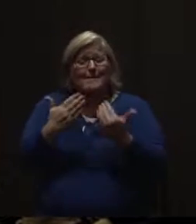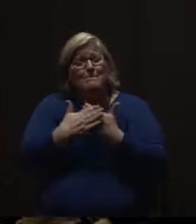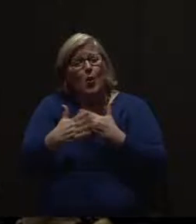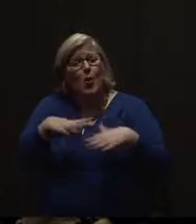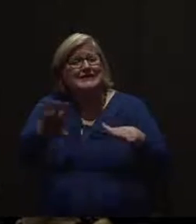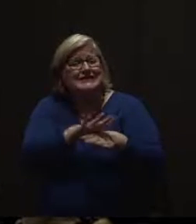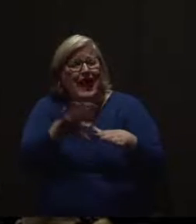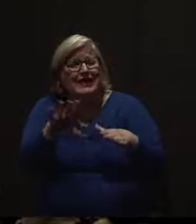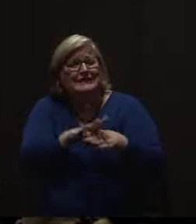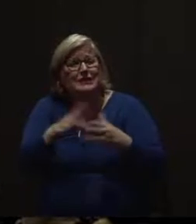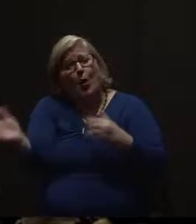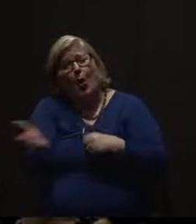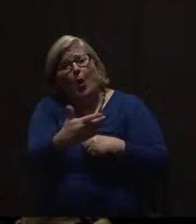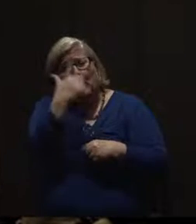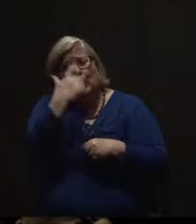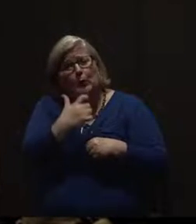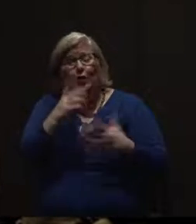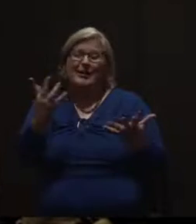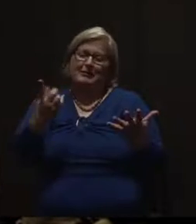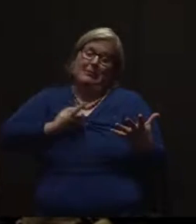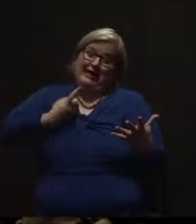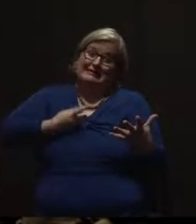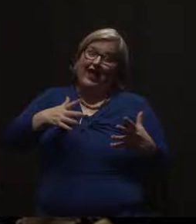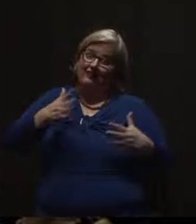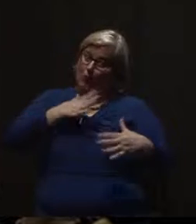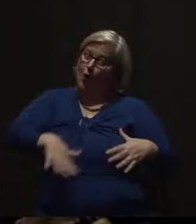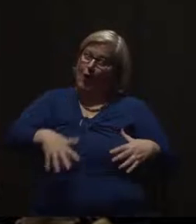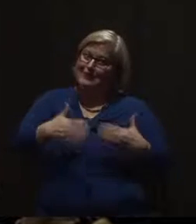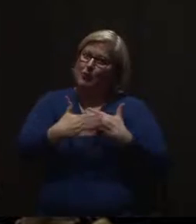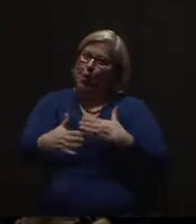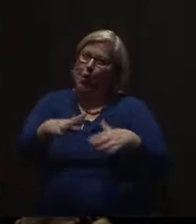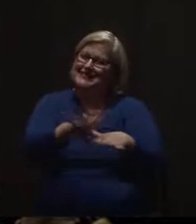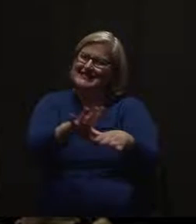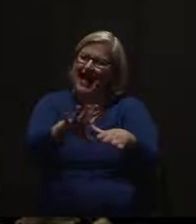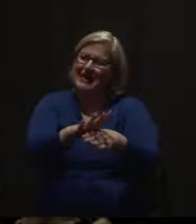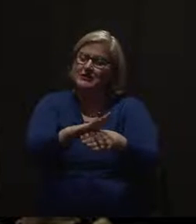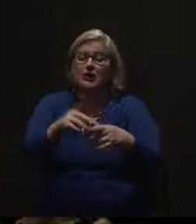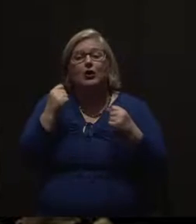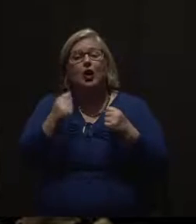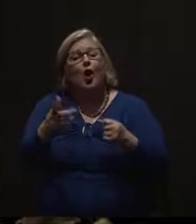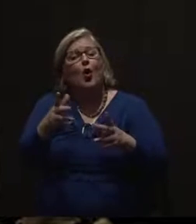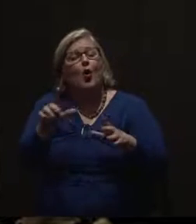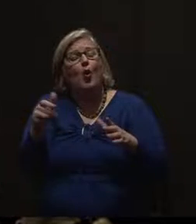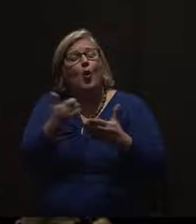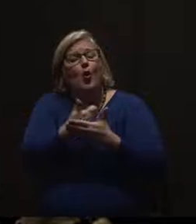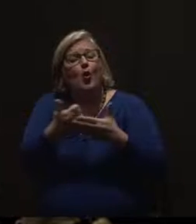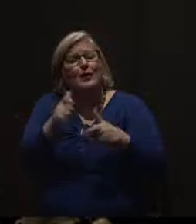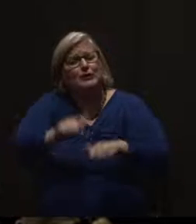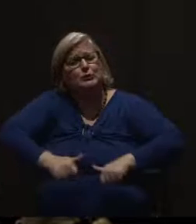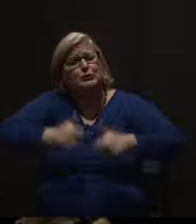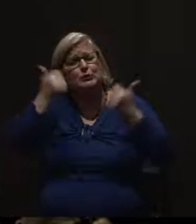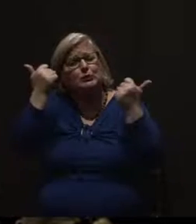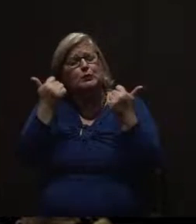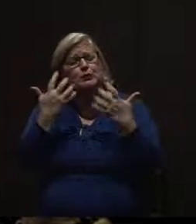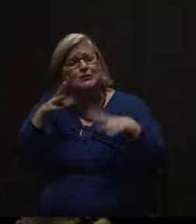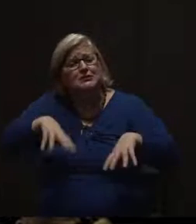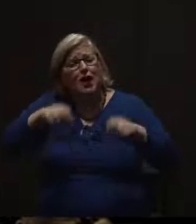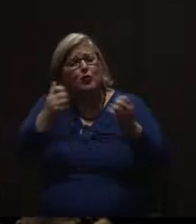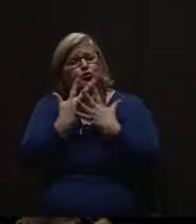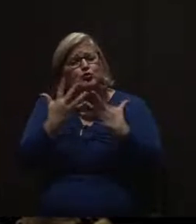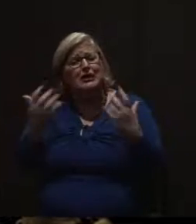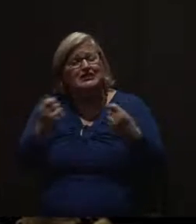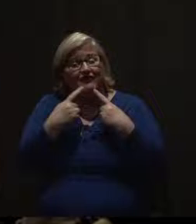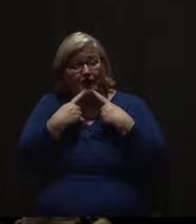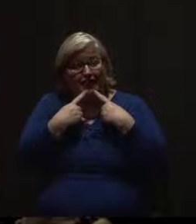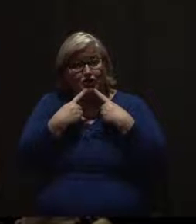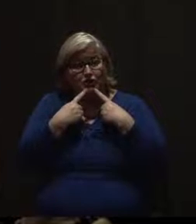for myself? Anyway, too much information. It's always good to start with too much information. Of course, I'm